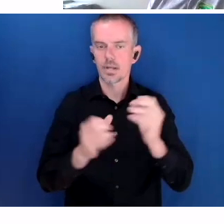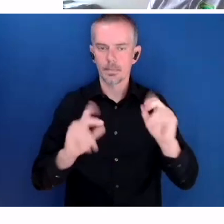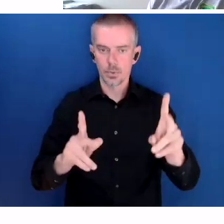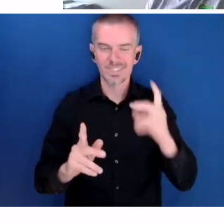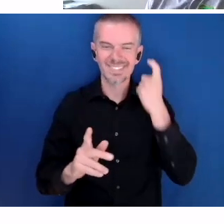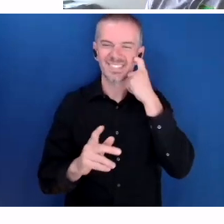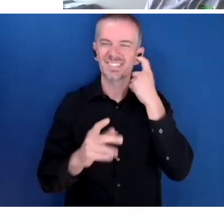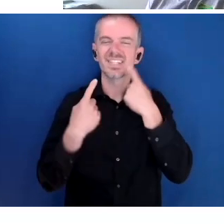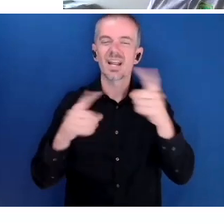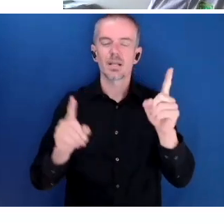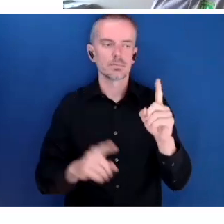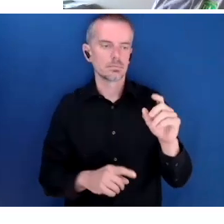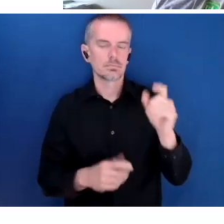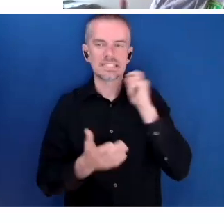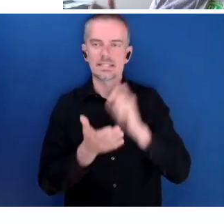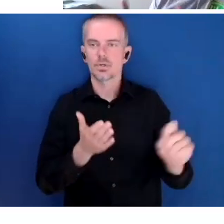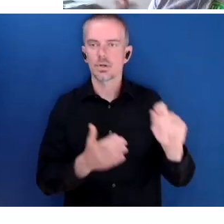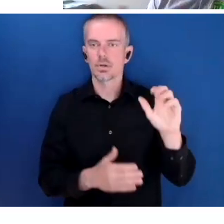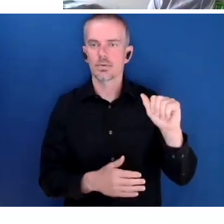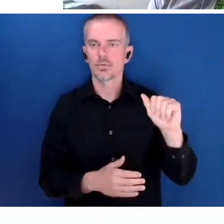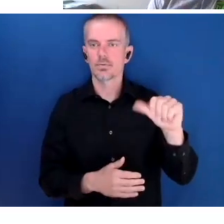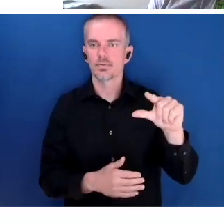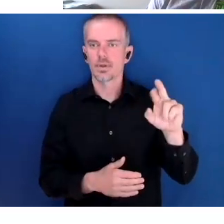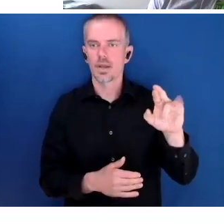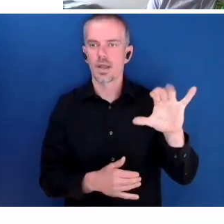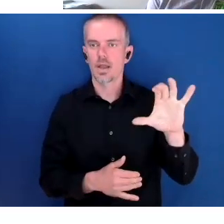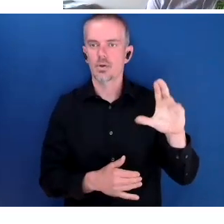last week by the Secretary of Agriculture for